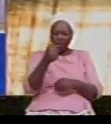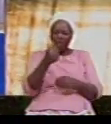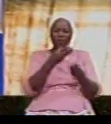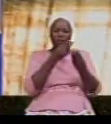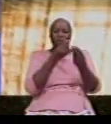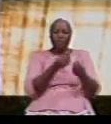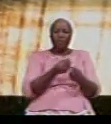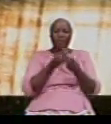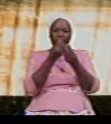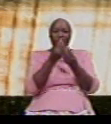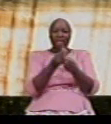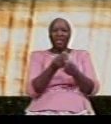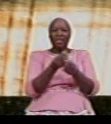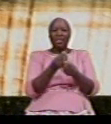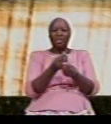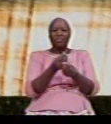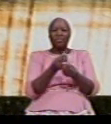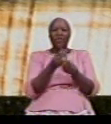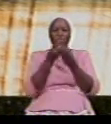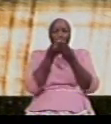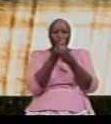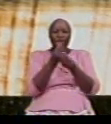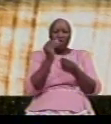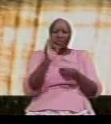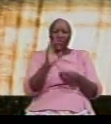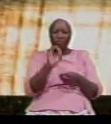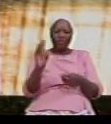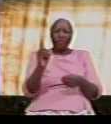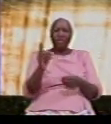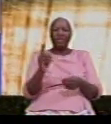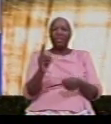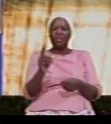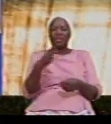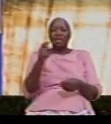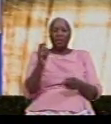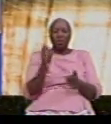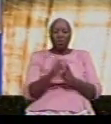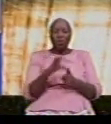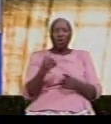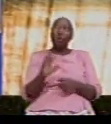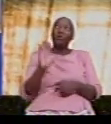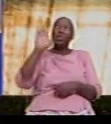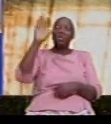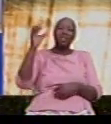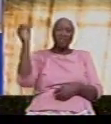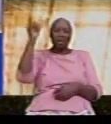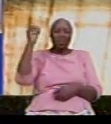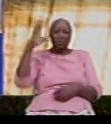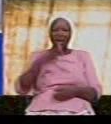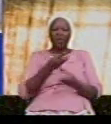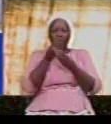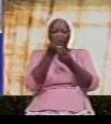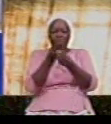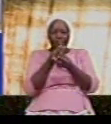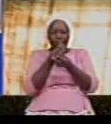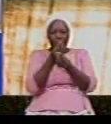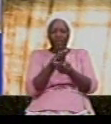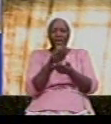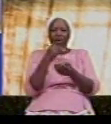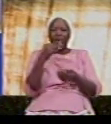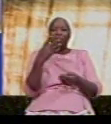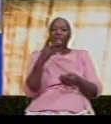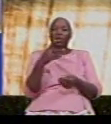the word of his grace. Feed the word of his